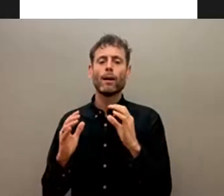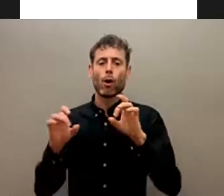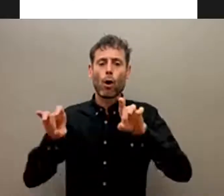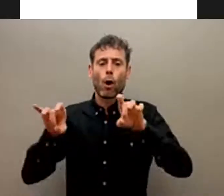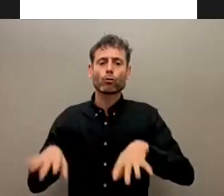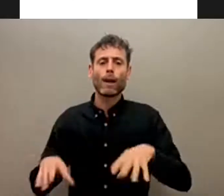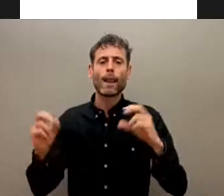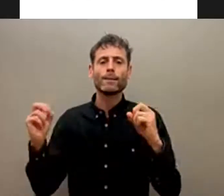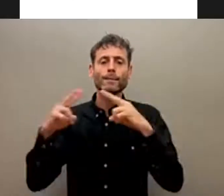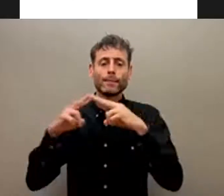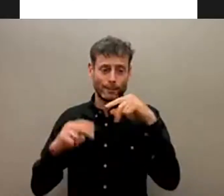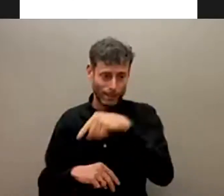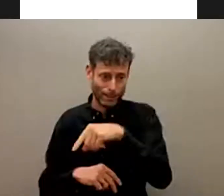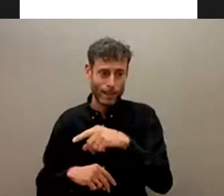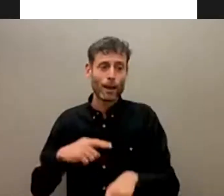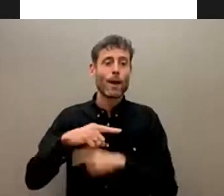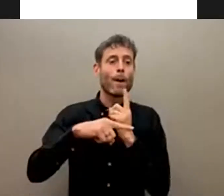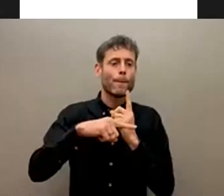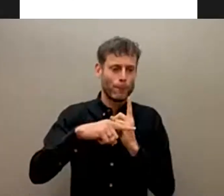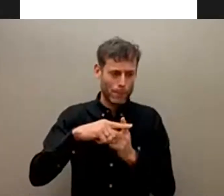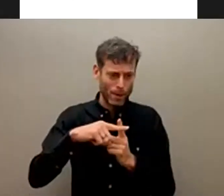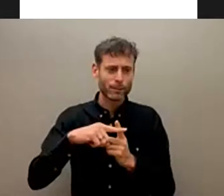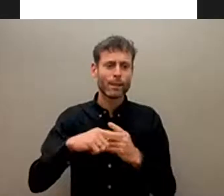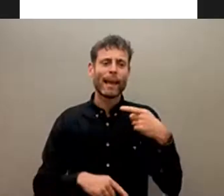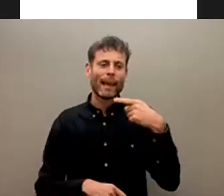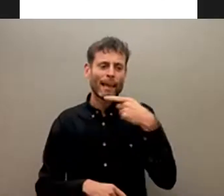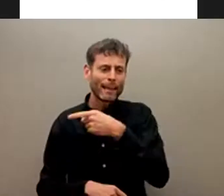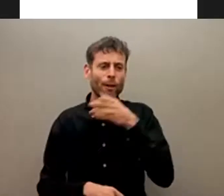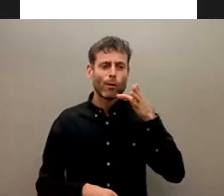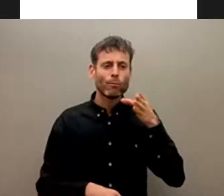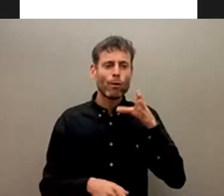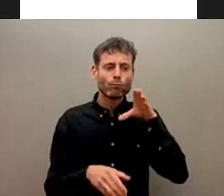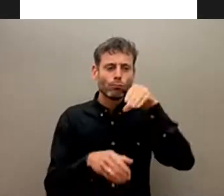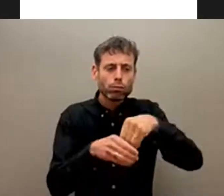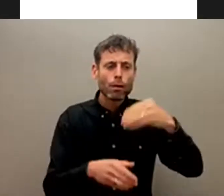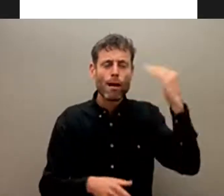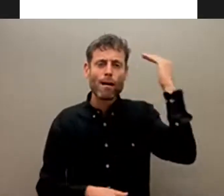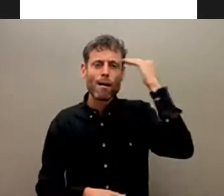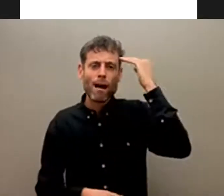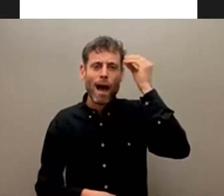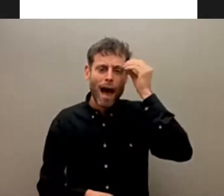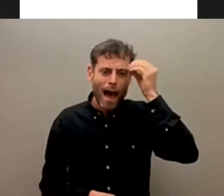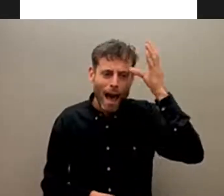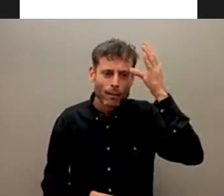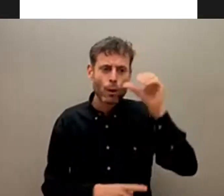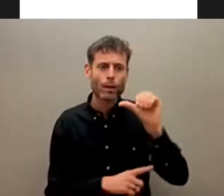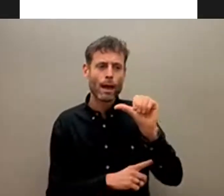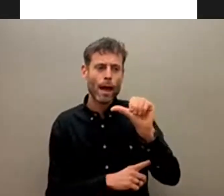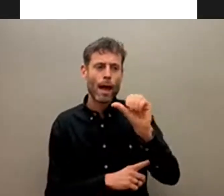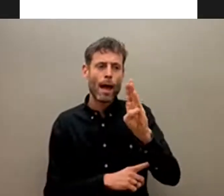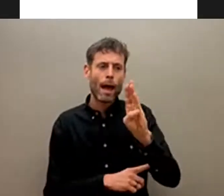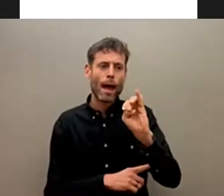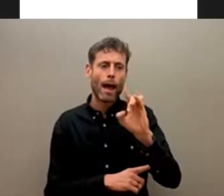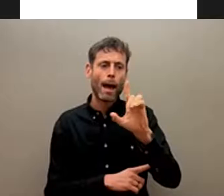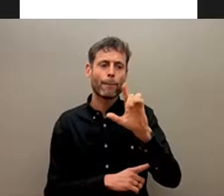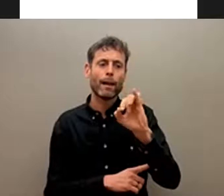grant-making mechanism. His role has been recognized for pushing the ratification of CRPD, that's the UN